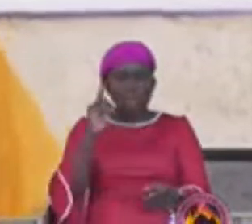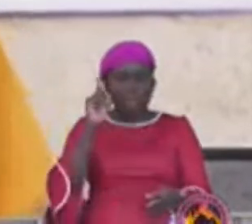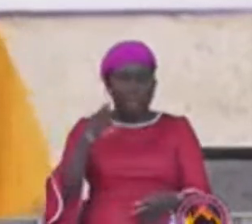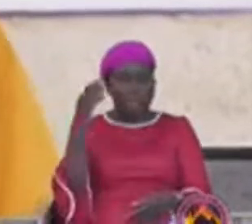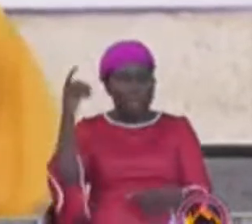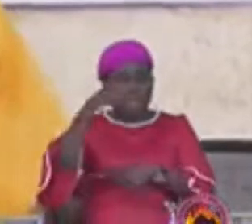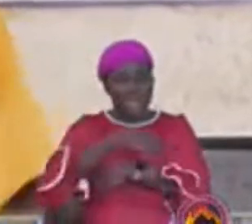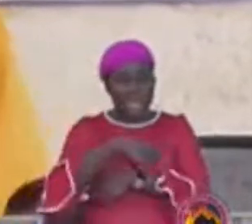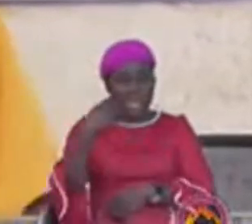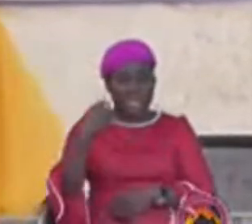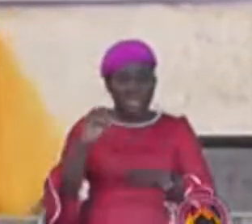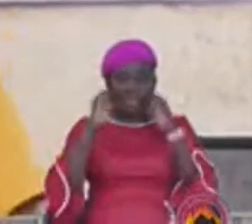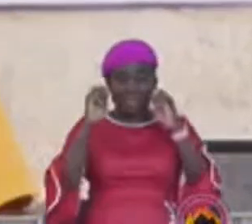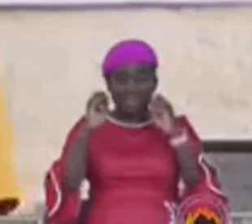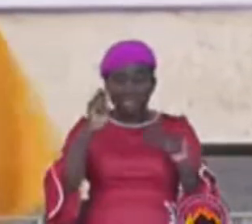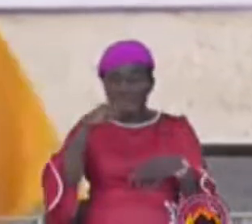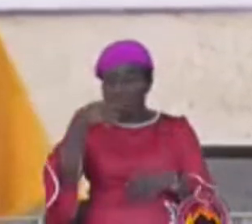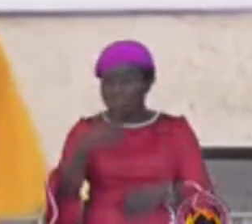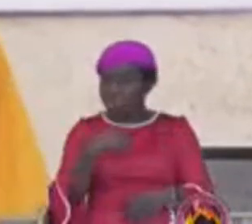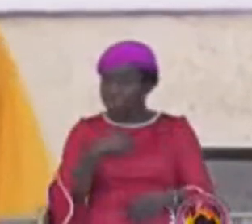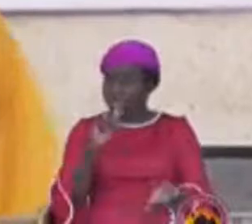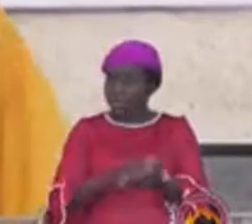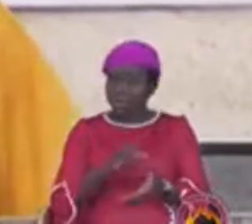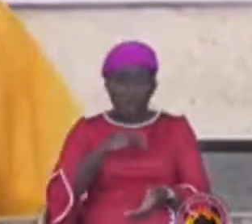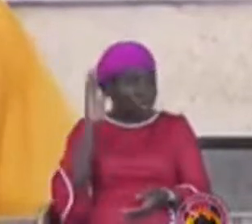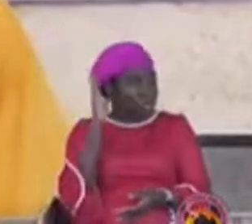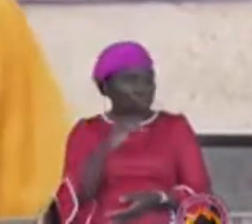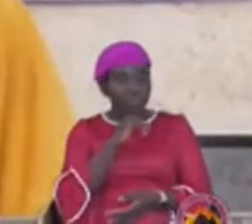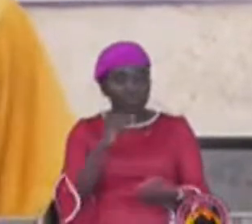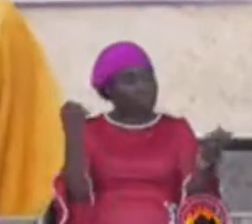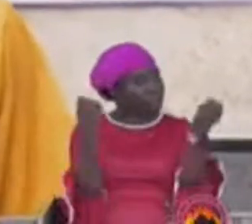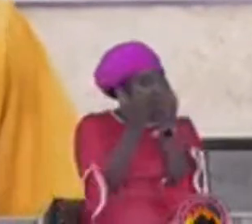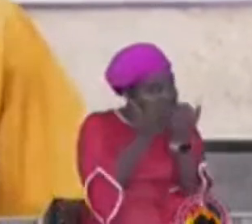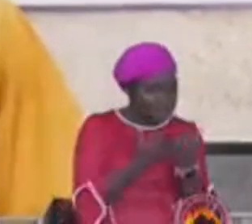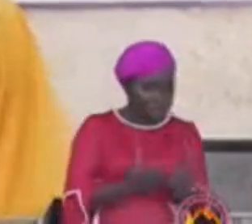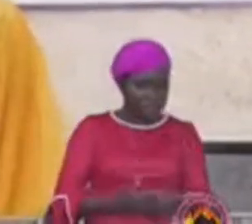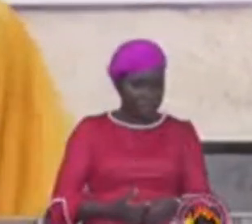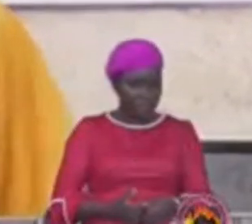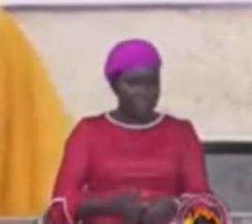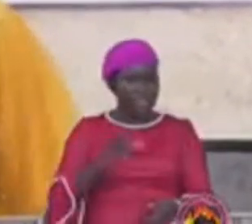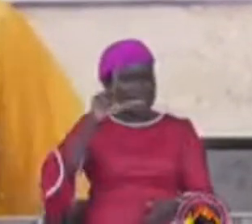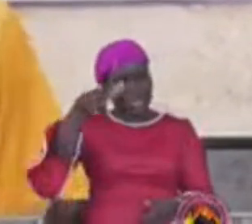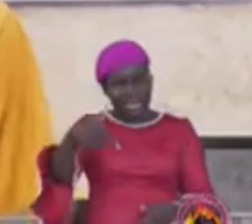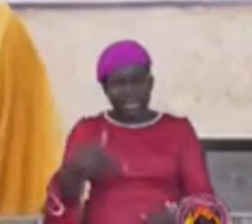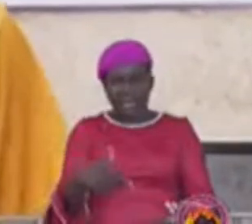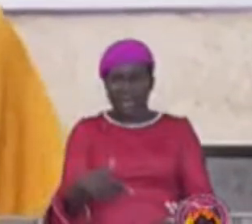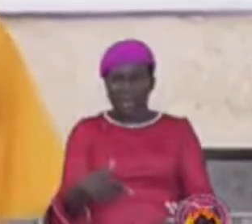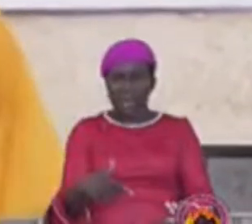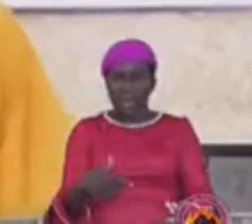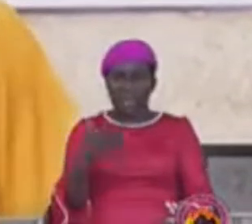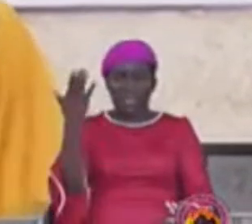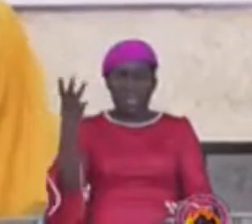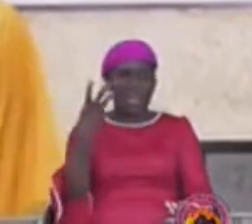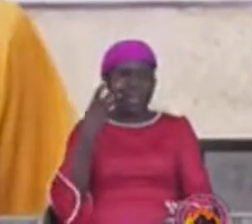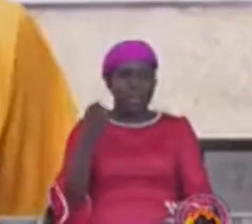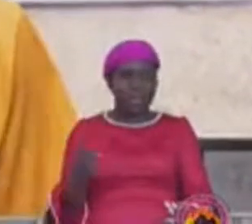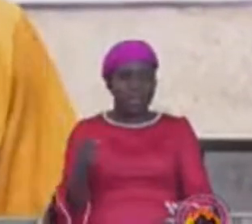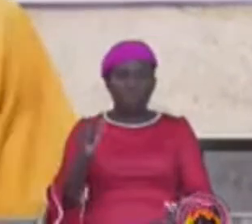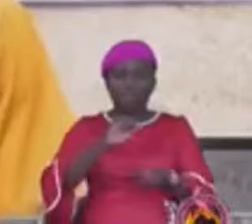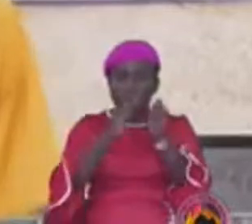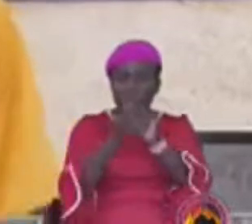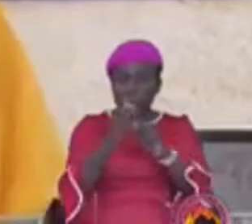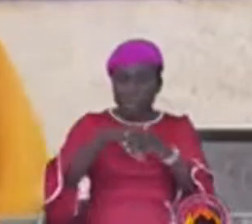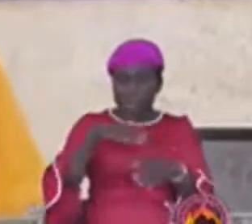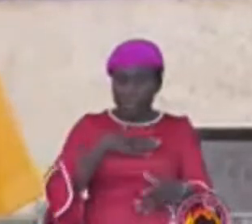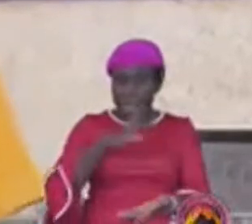ni understanding ni adugbo bi ti mo ngbe yo gbe do ya o wa lo polopa o folopa gbe mi gba to ma folopa gbe mi ni